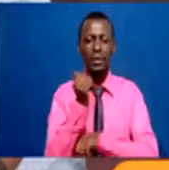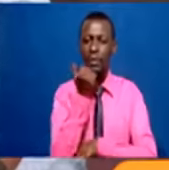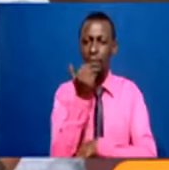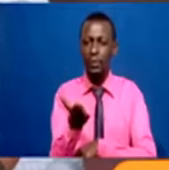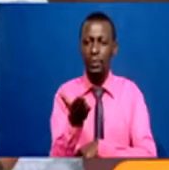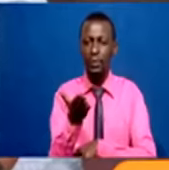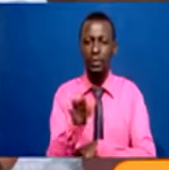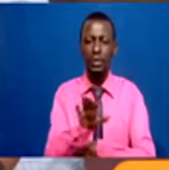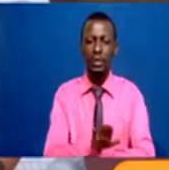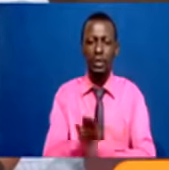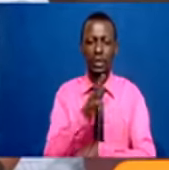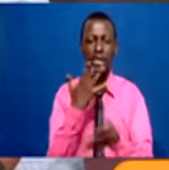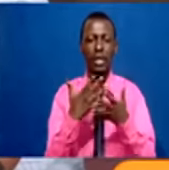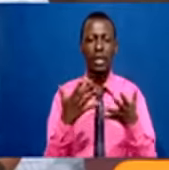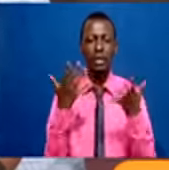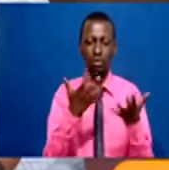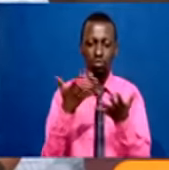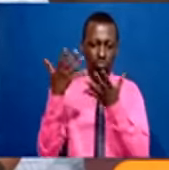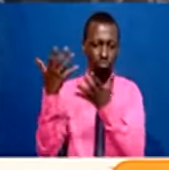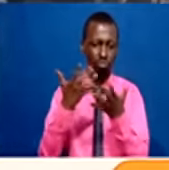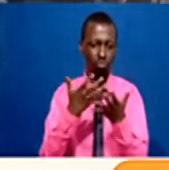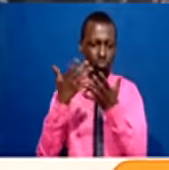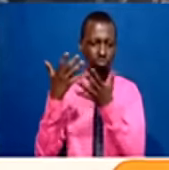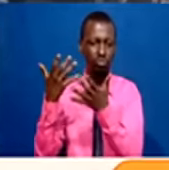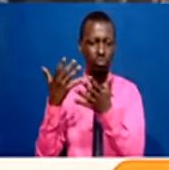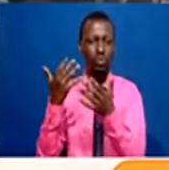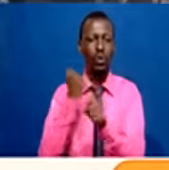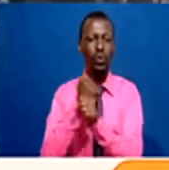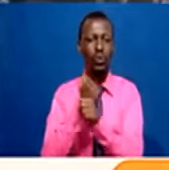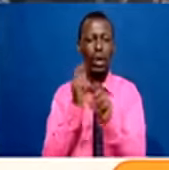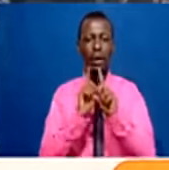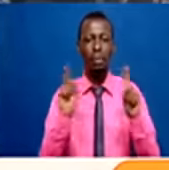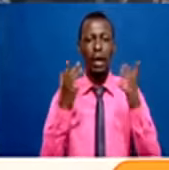parcels unit compared to the passengers section.